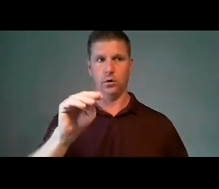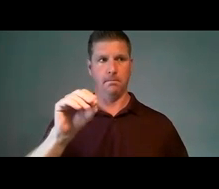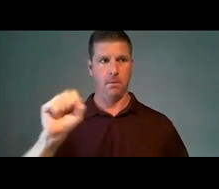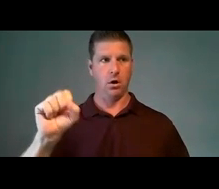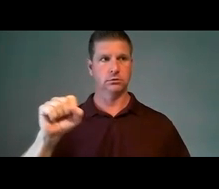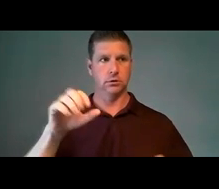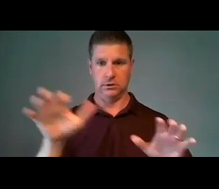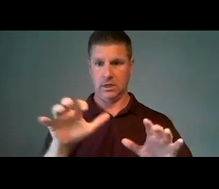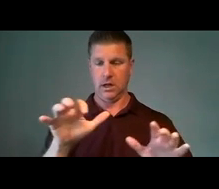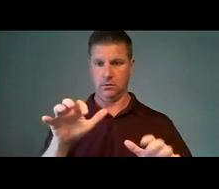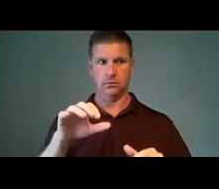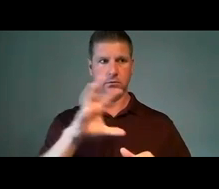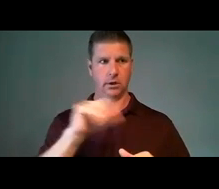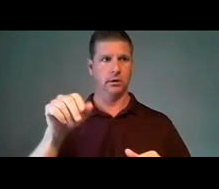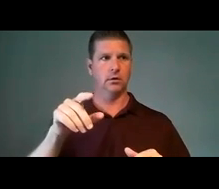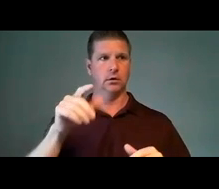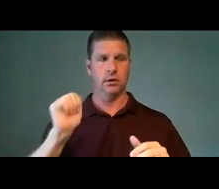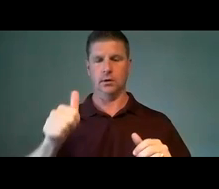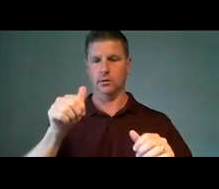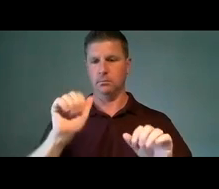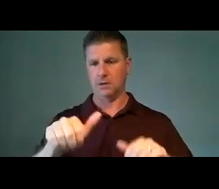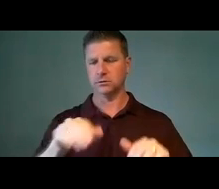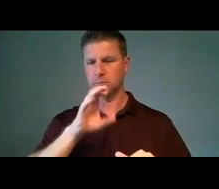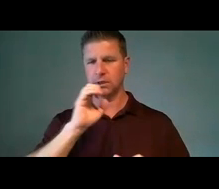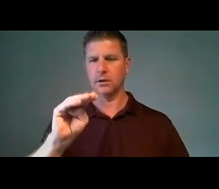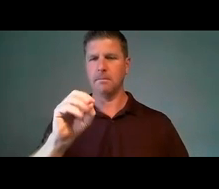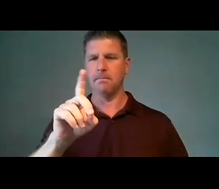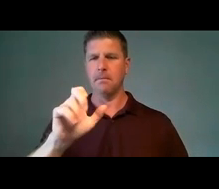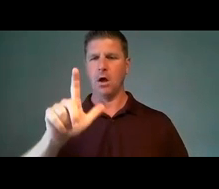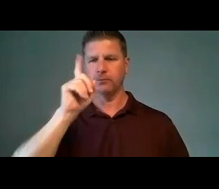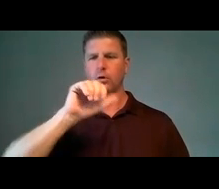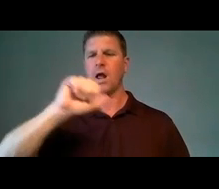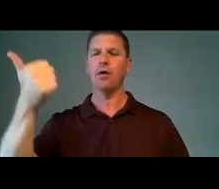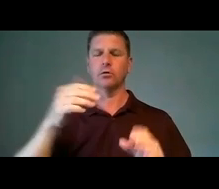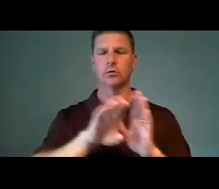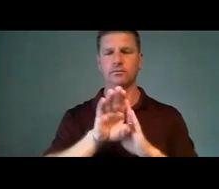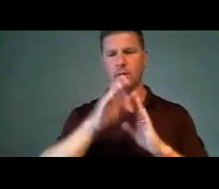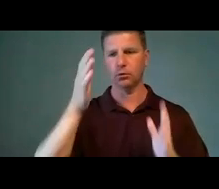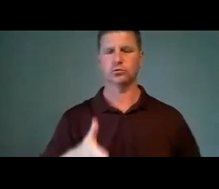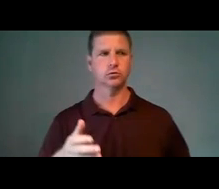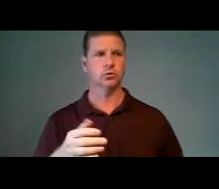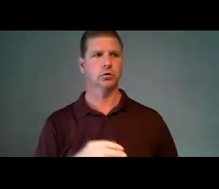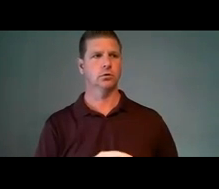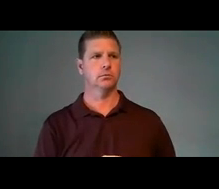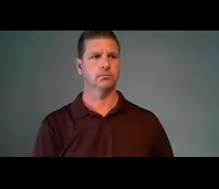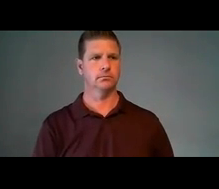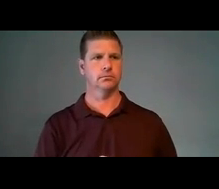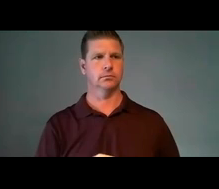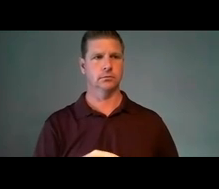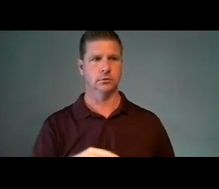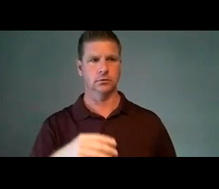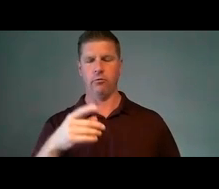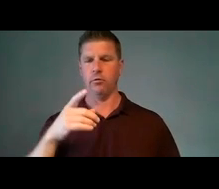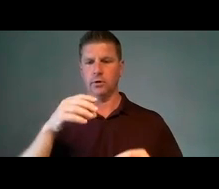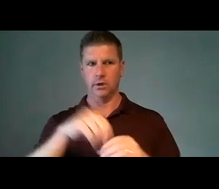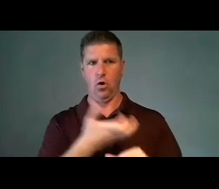just that and can possibly be a model for other developers as, you know, coming into our